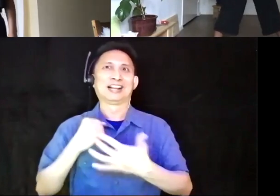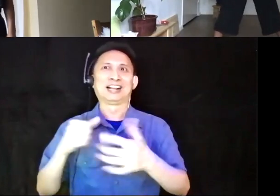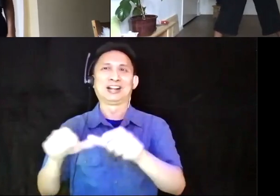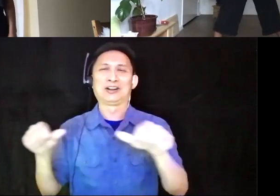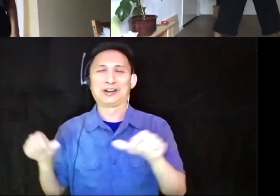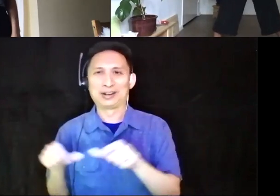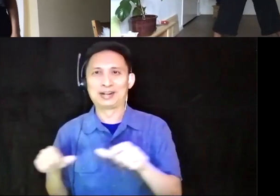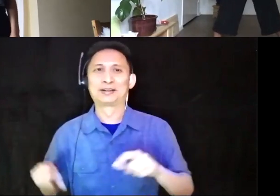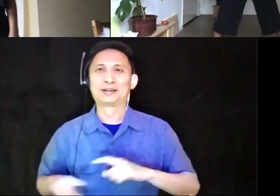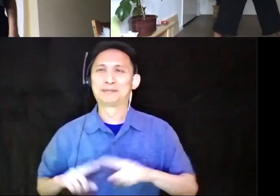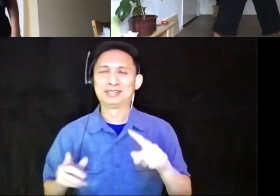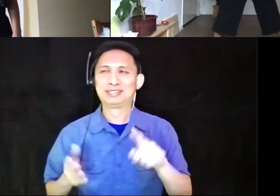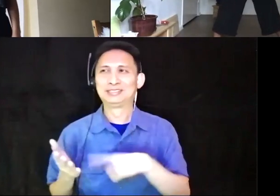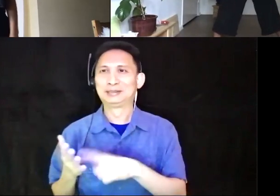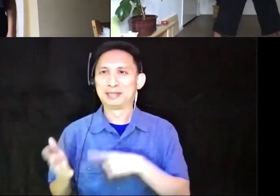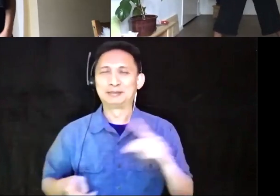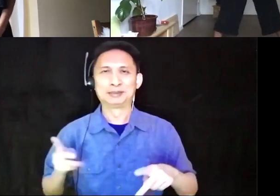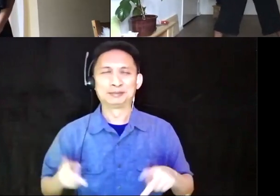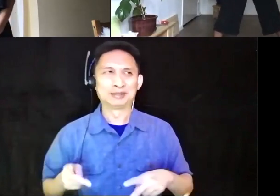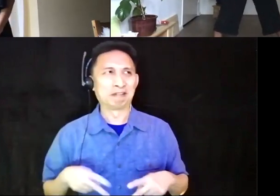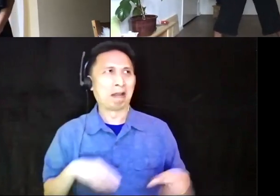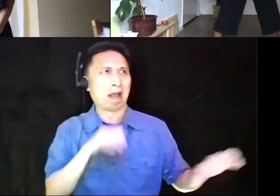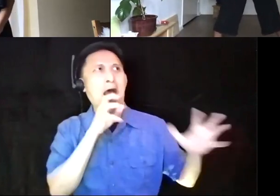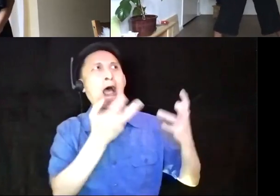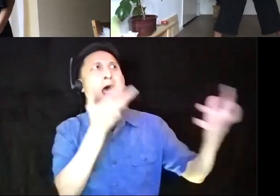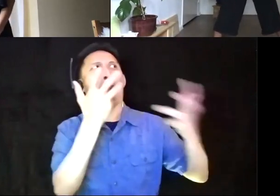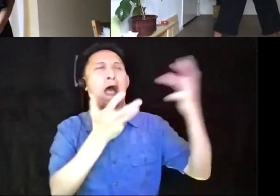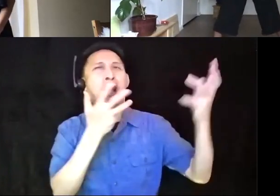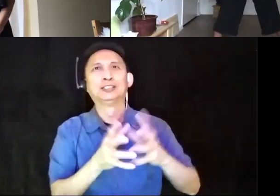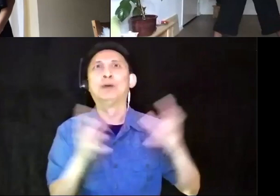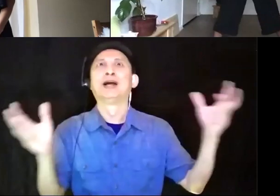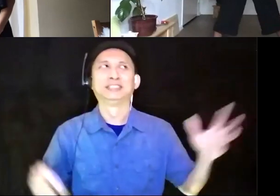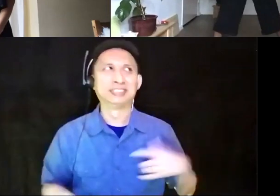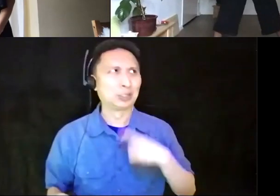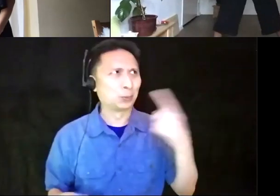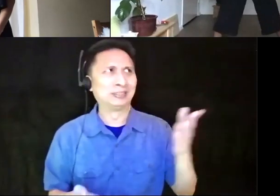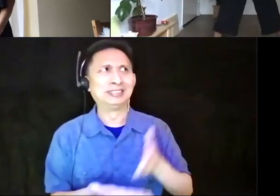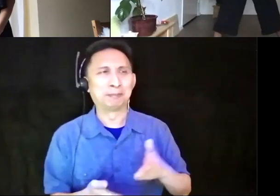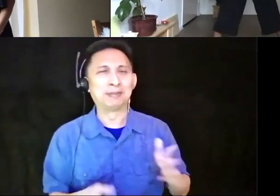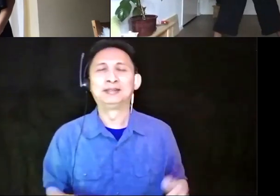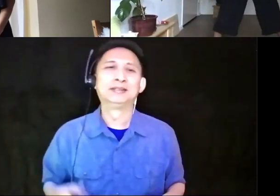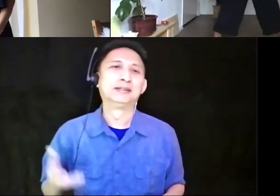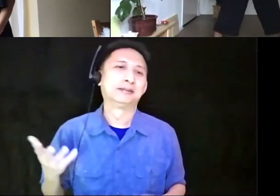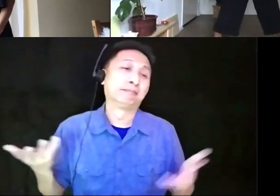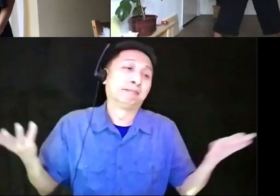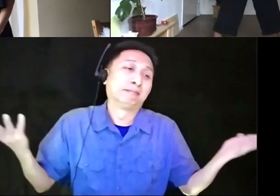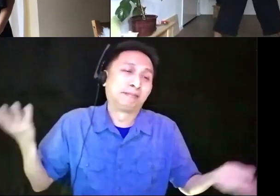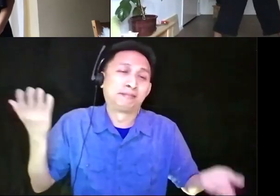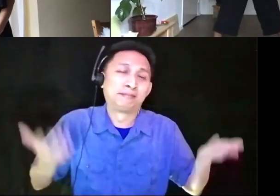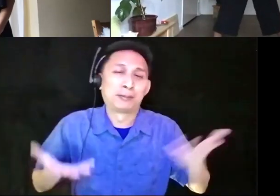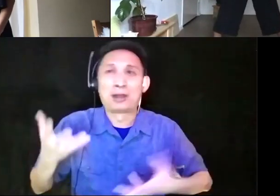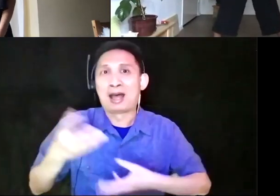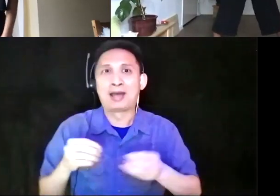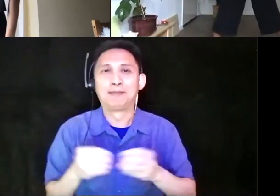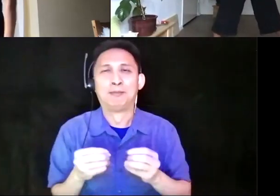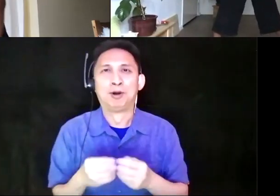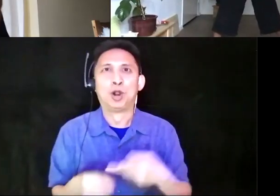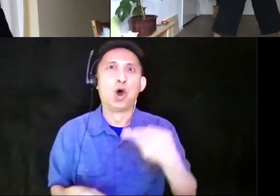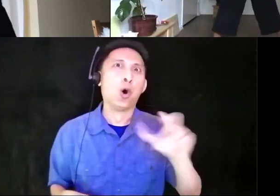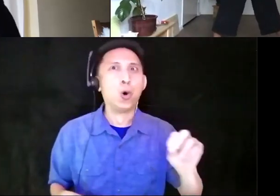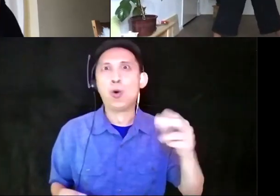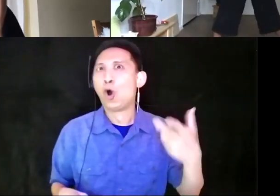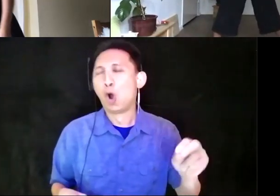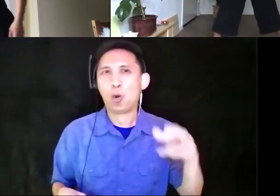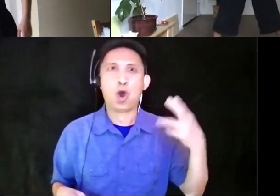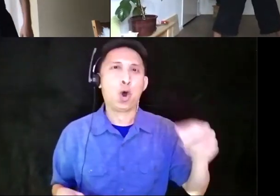to stop, and they did, which I'm very grateful for. But who knows, maybe the techno will reappear with all of this. So let's